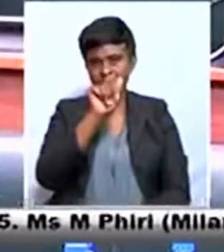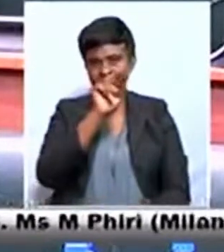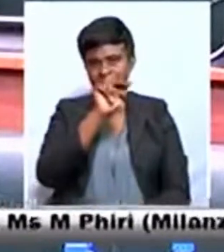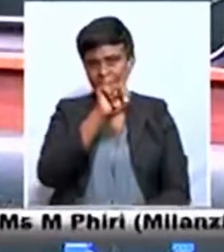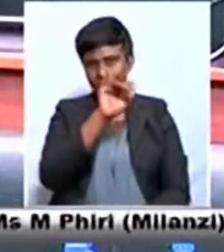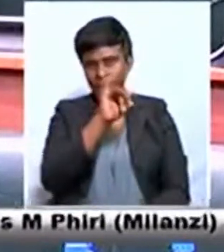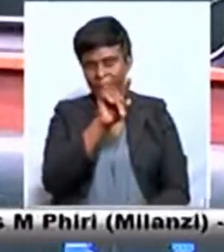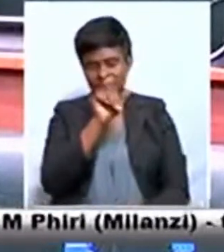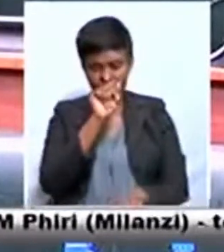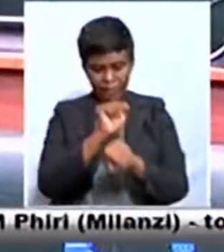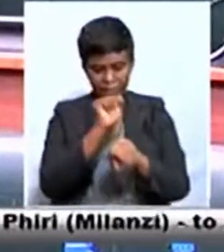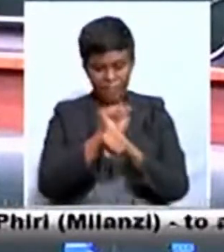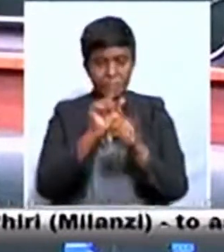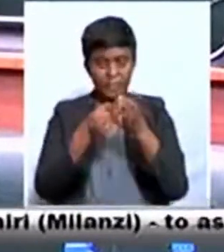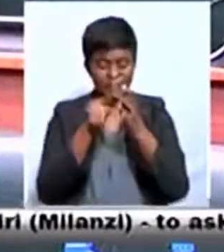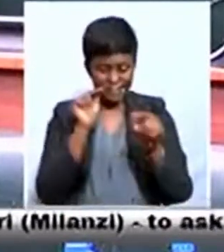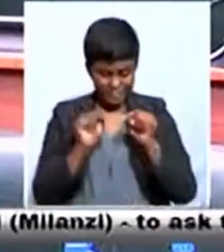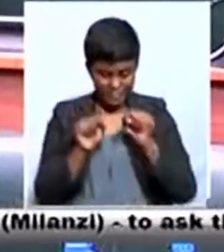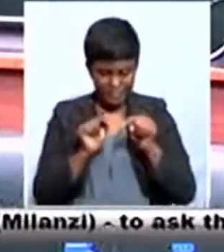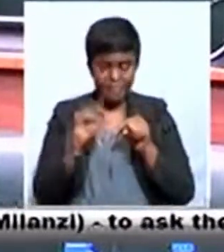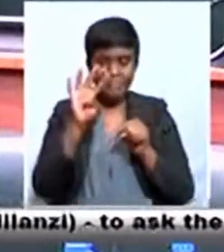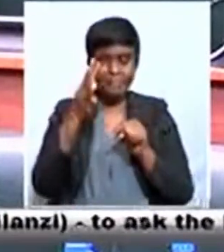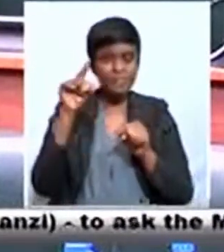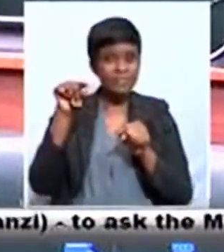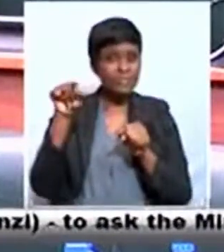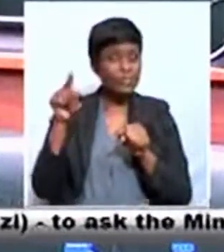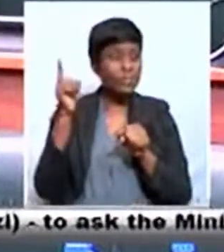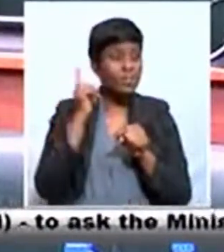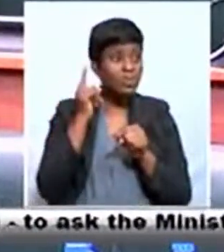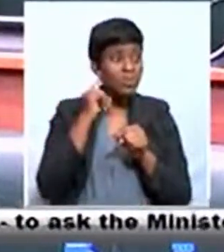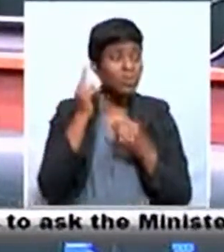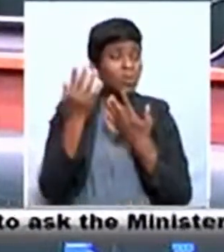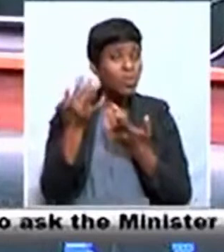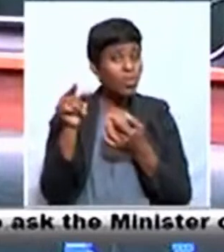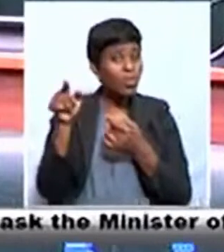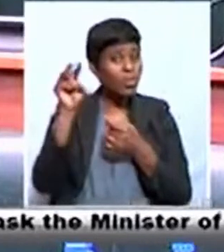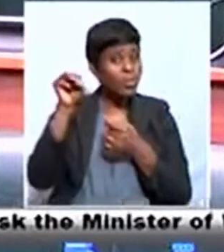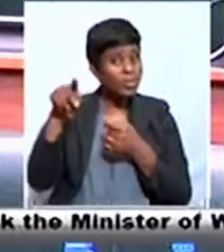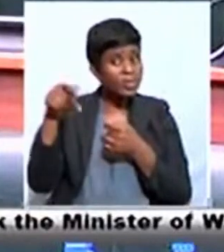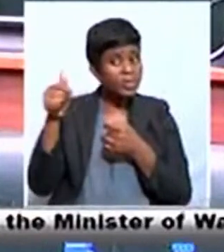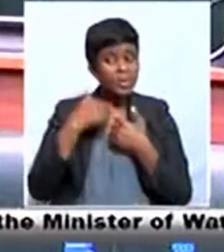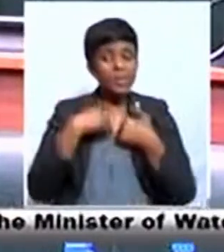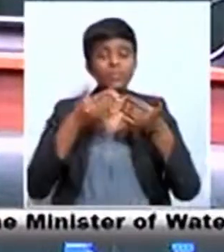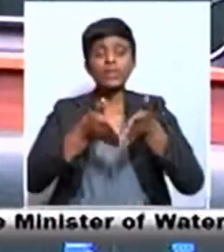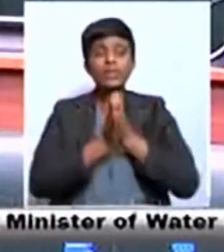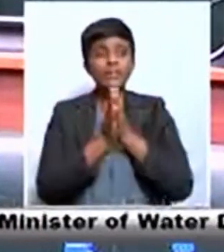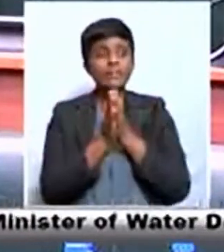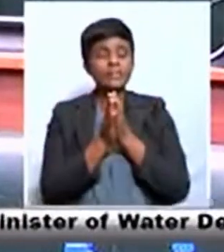the fourth quarter. I hope the MP is listening, because she has asked a question.